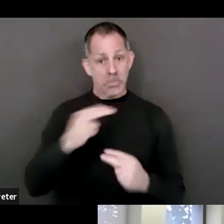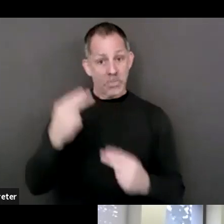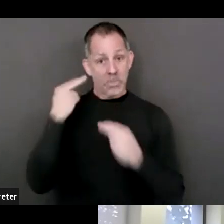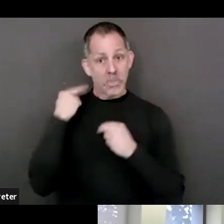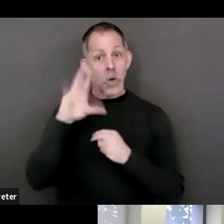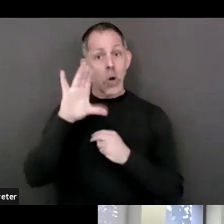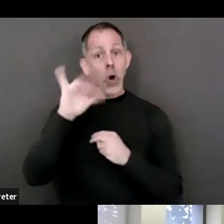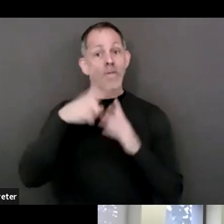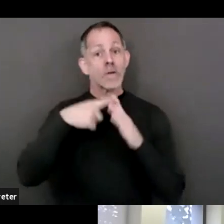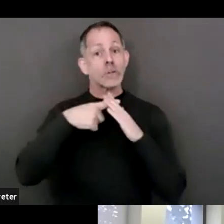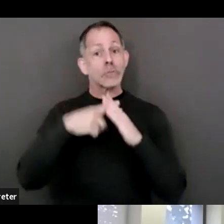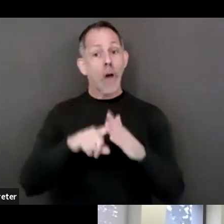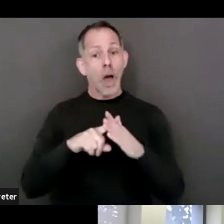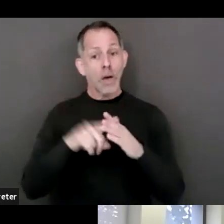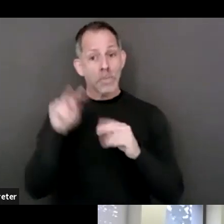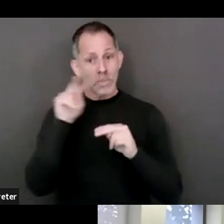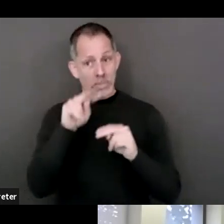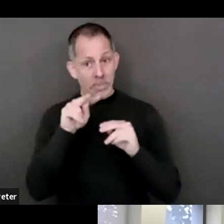those predictions?